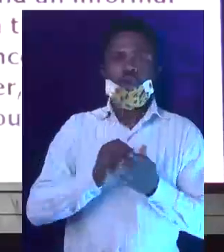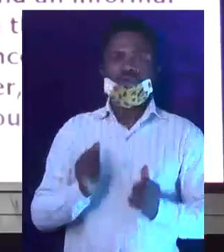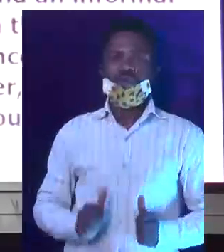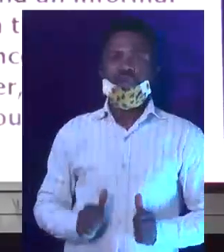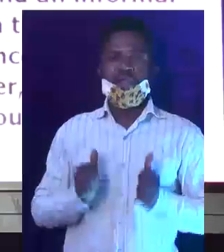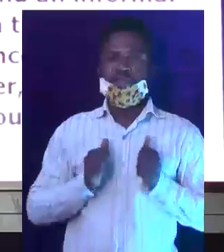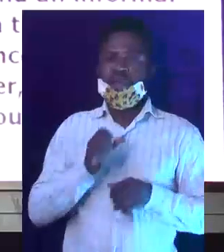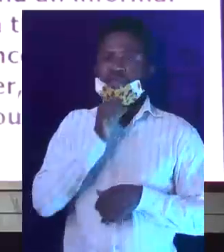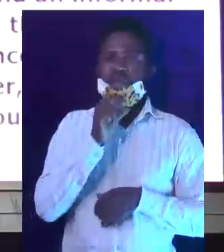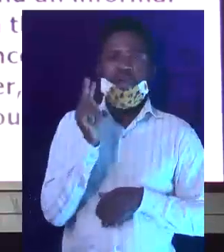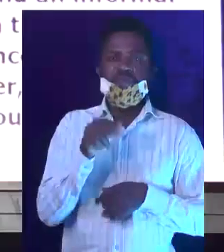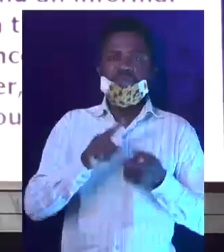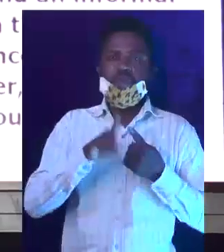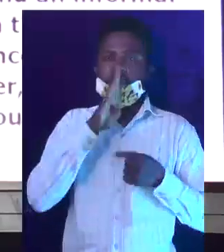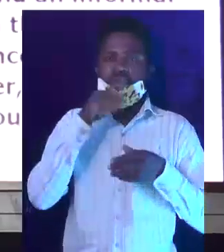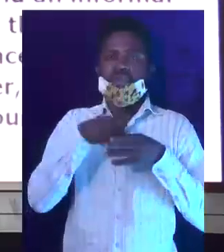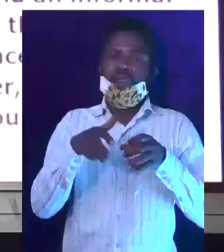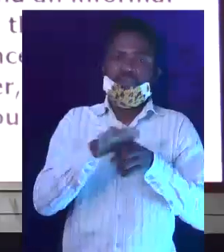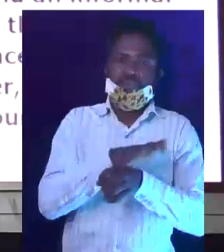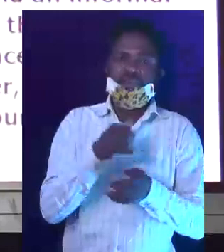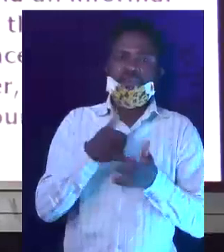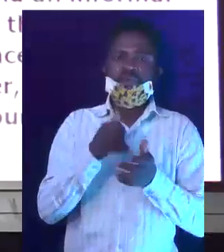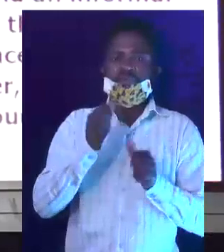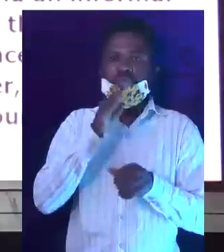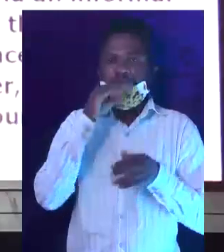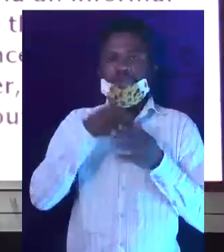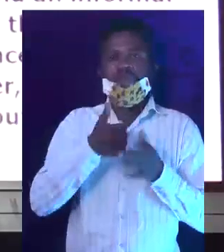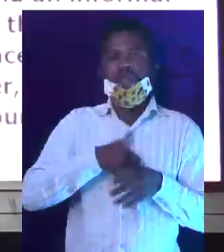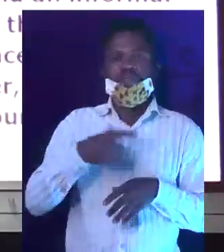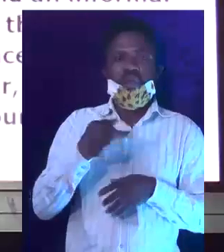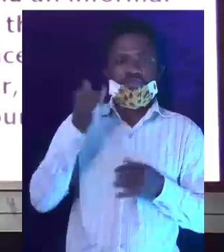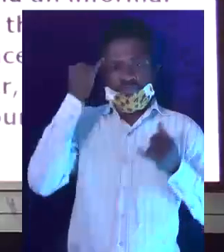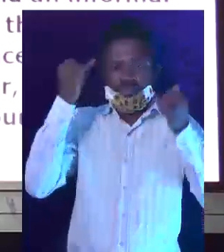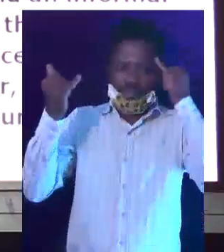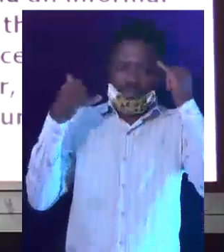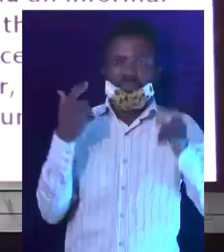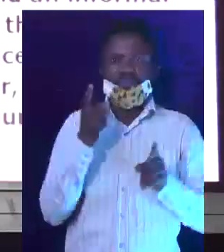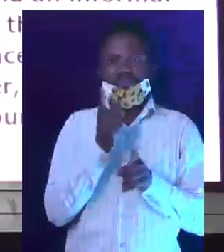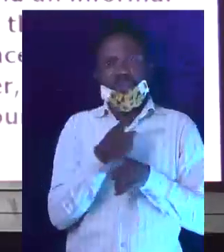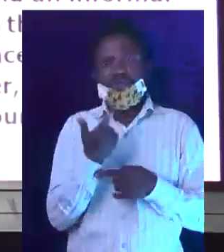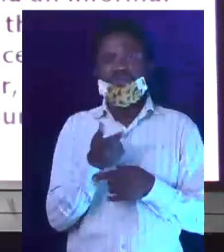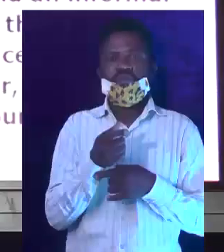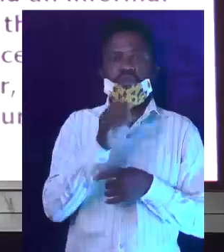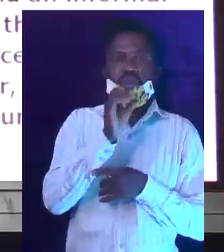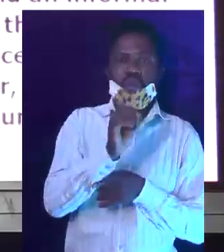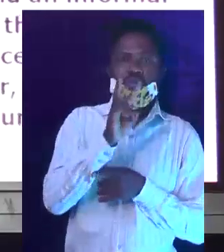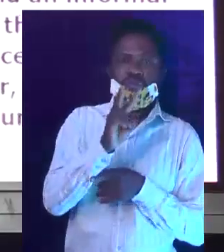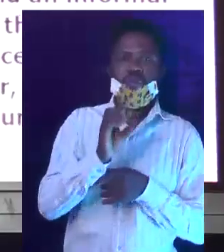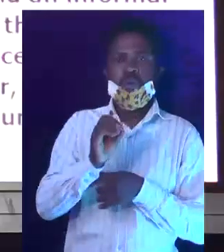and does not necessarily need to be in full. It could be in any of the formats that I've told you